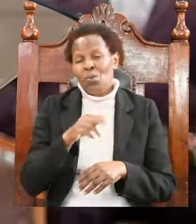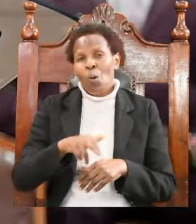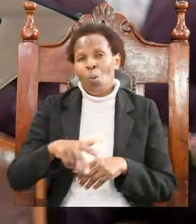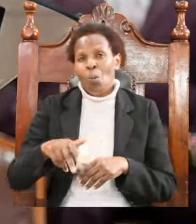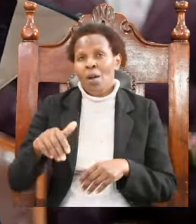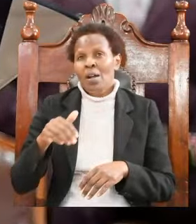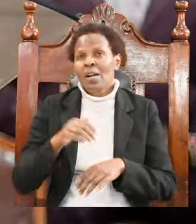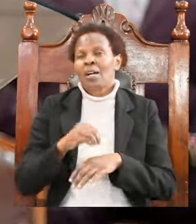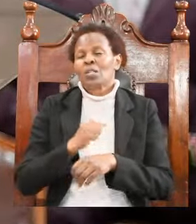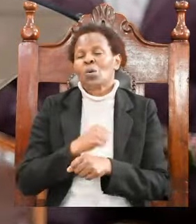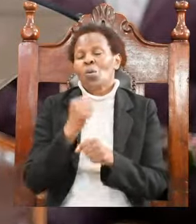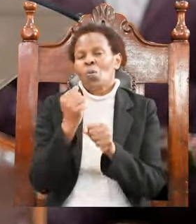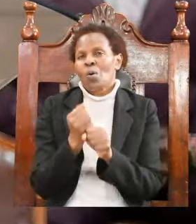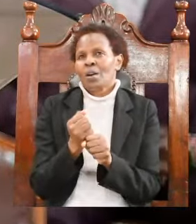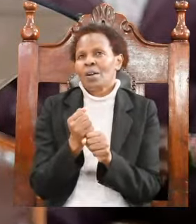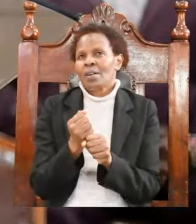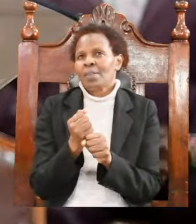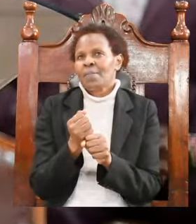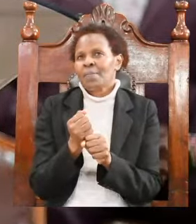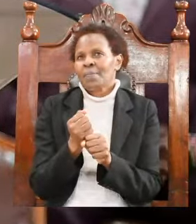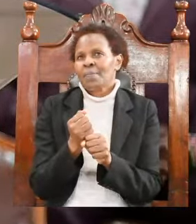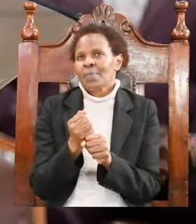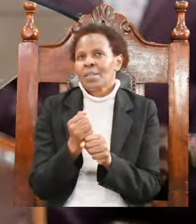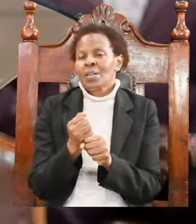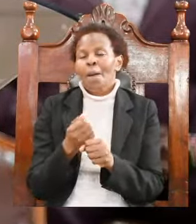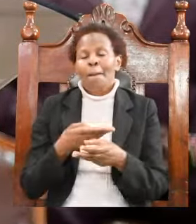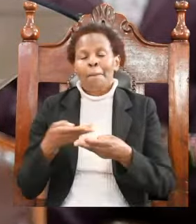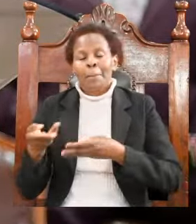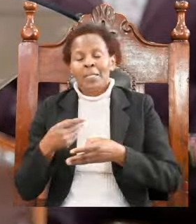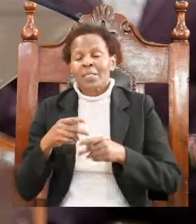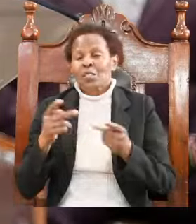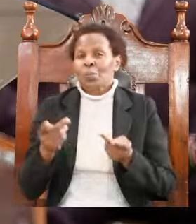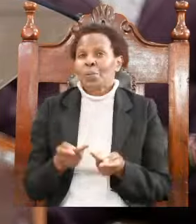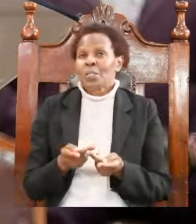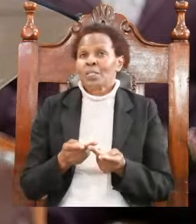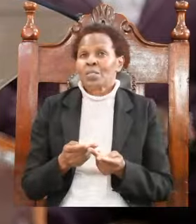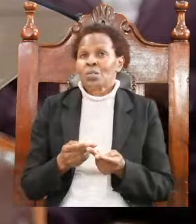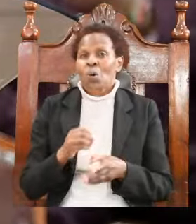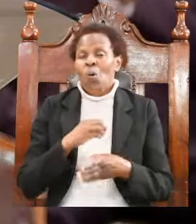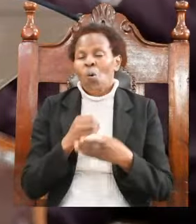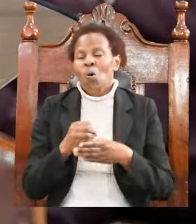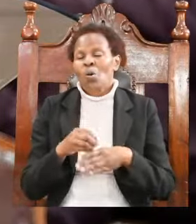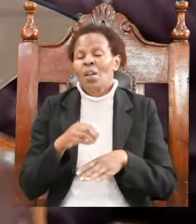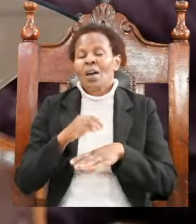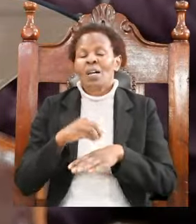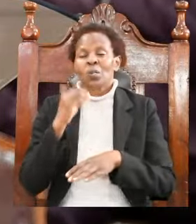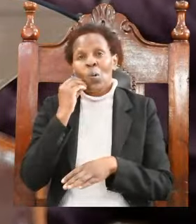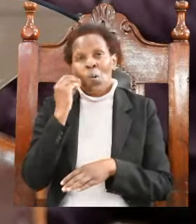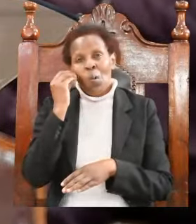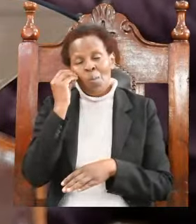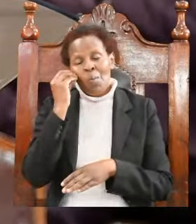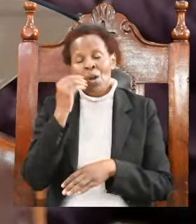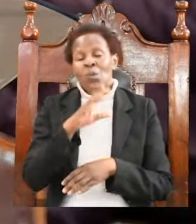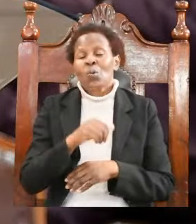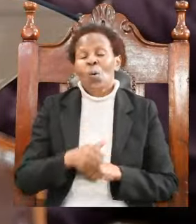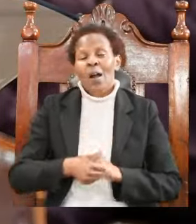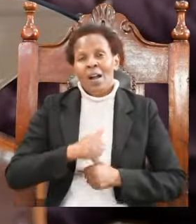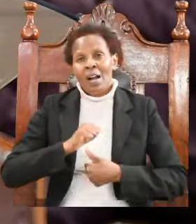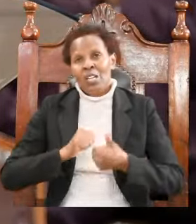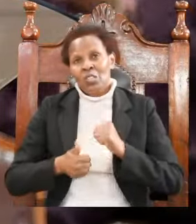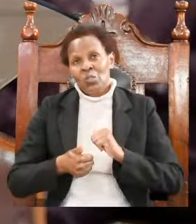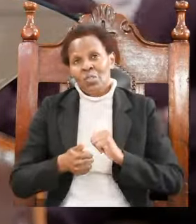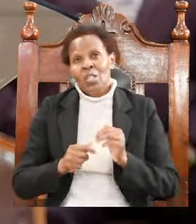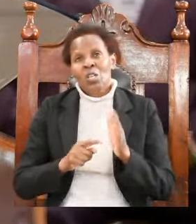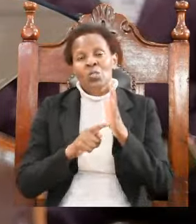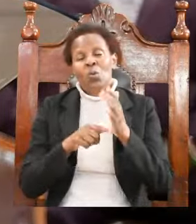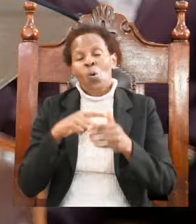work, whether we are in our businesses, whether we are at home, our actions will reflect who we